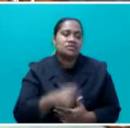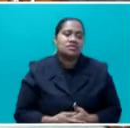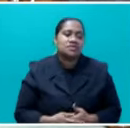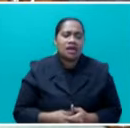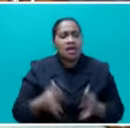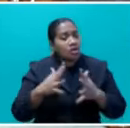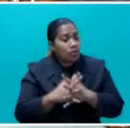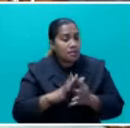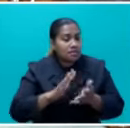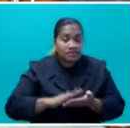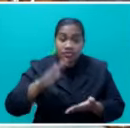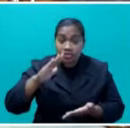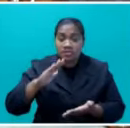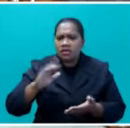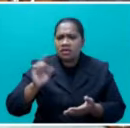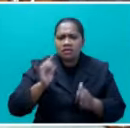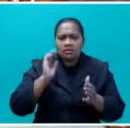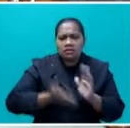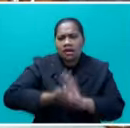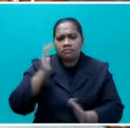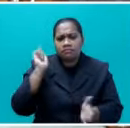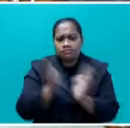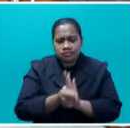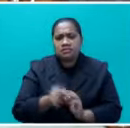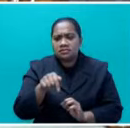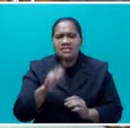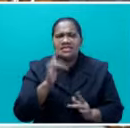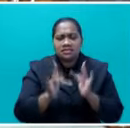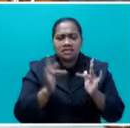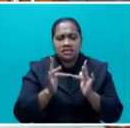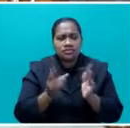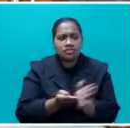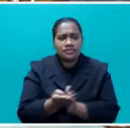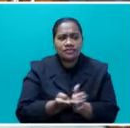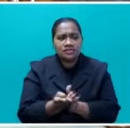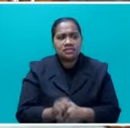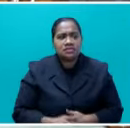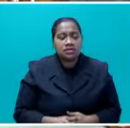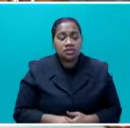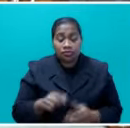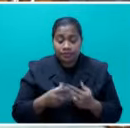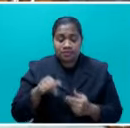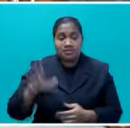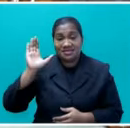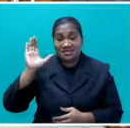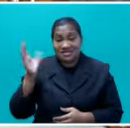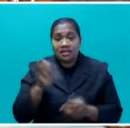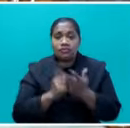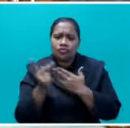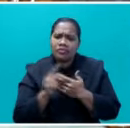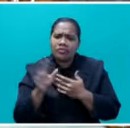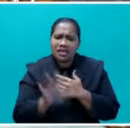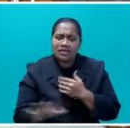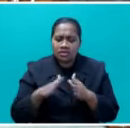increased accessibility to high-speed internet services to rural and maritime areas through its VSAT satellite program, and areas that are currently